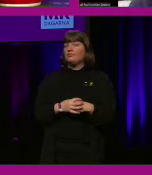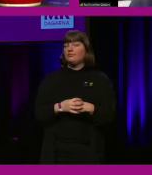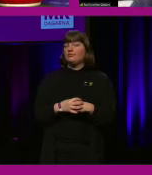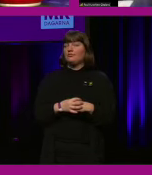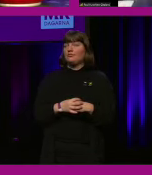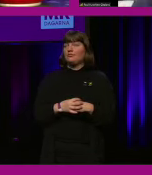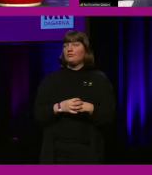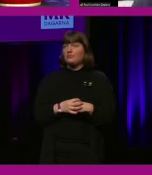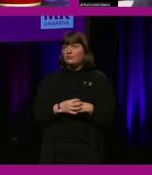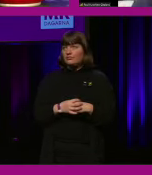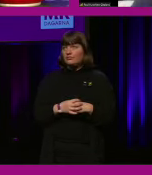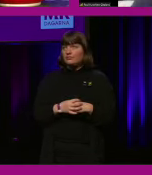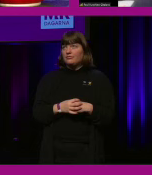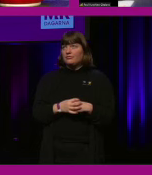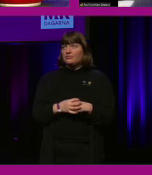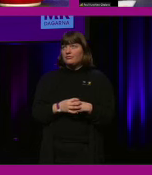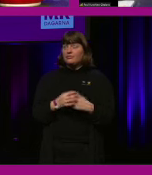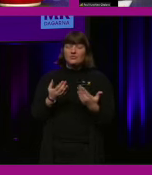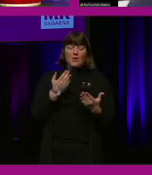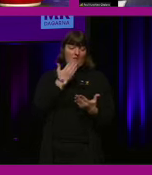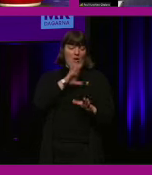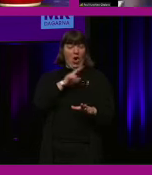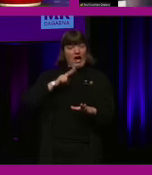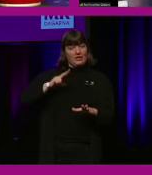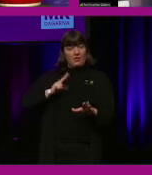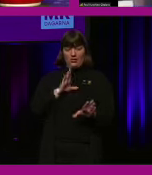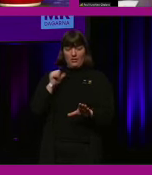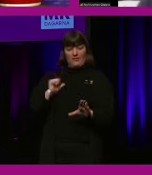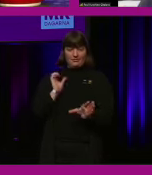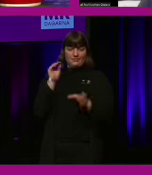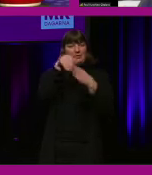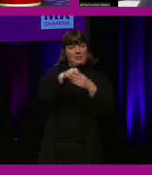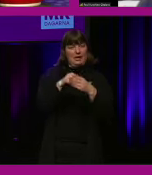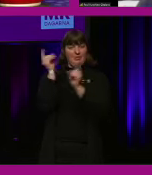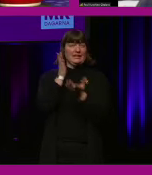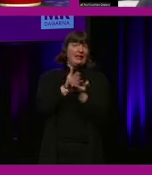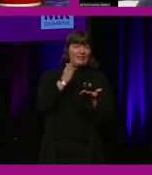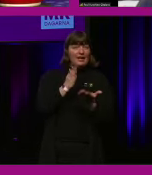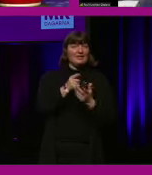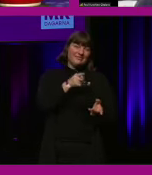The question of who is responsible for implementation of human rights. Look, there's